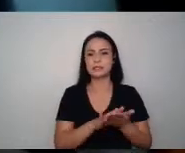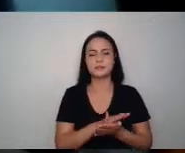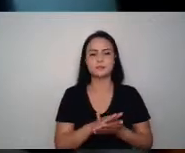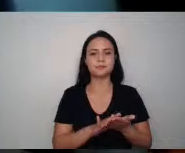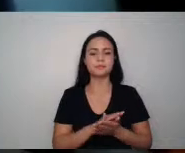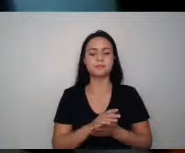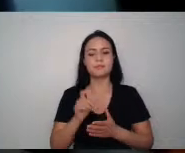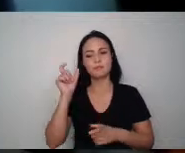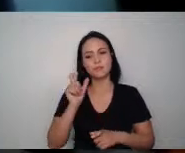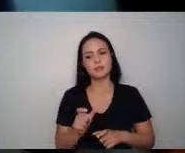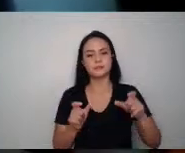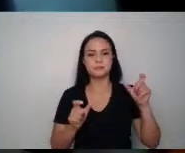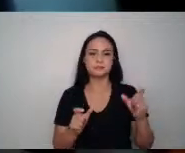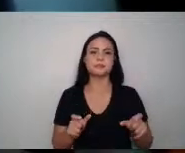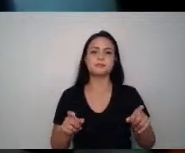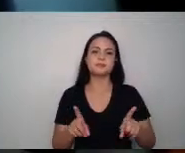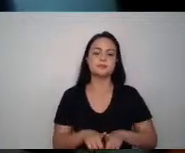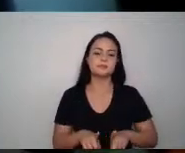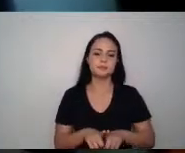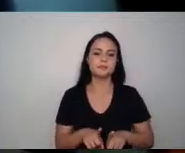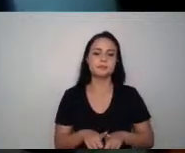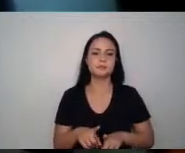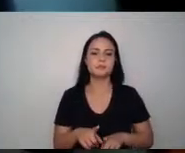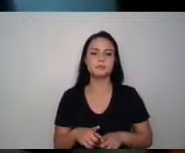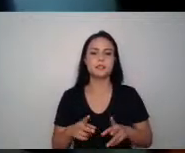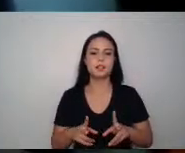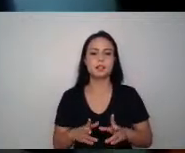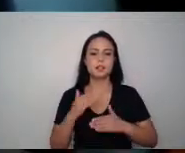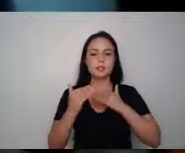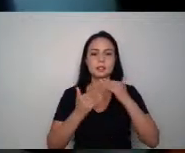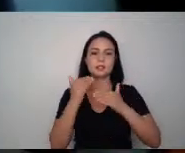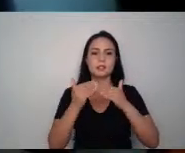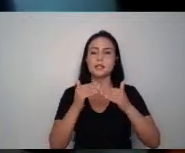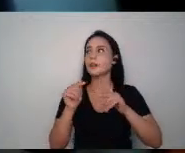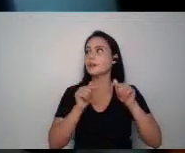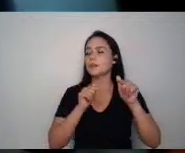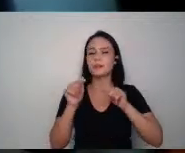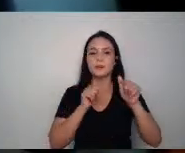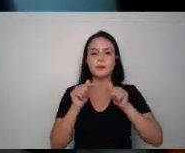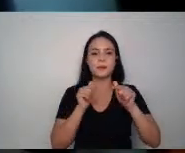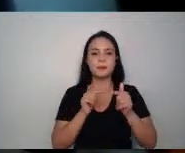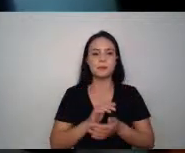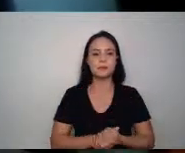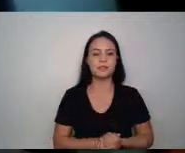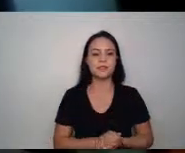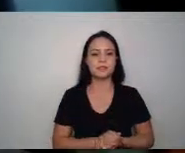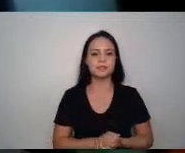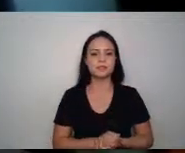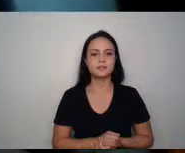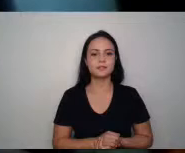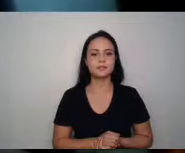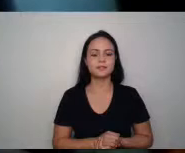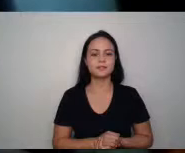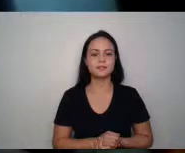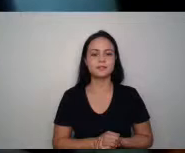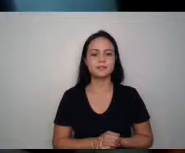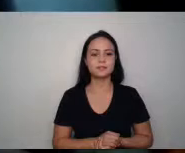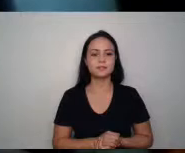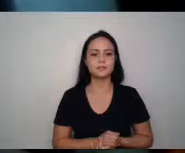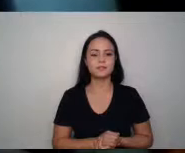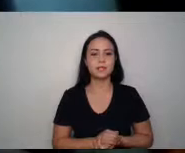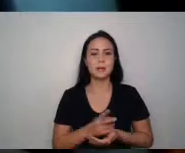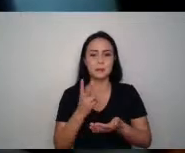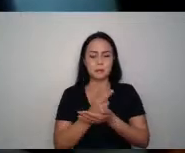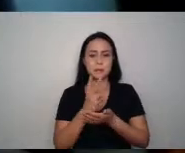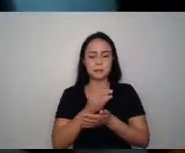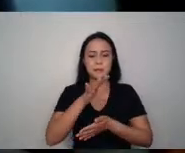outro lado, também, and on the other hand, the intensity of work, the deadlines that are